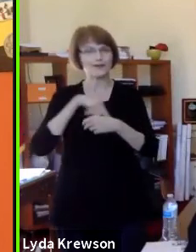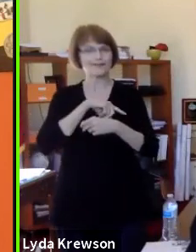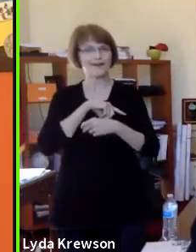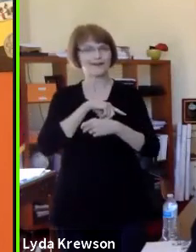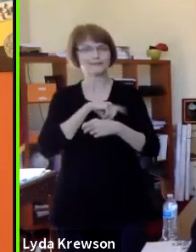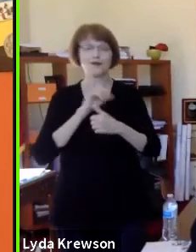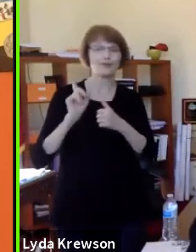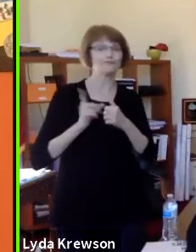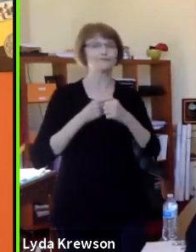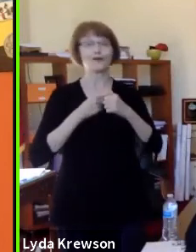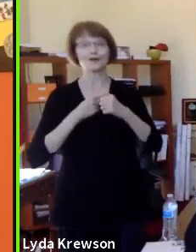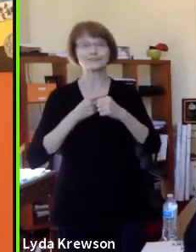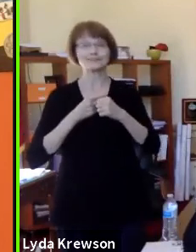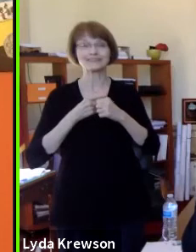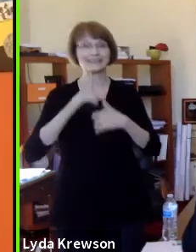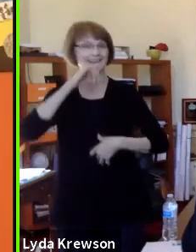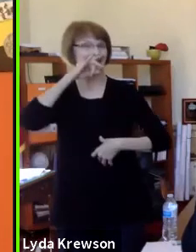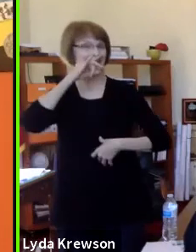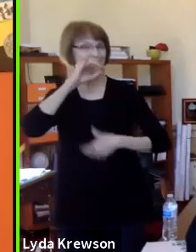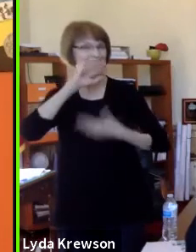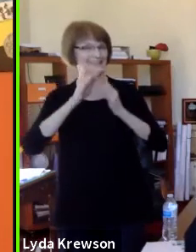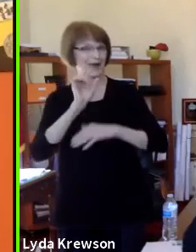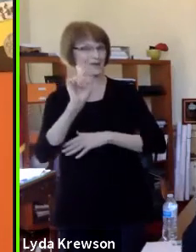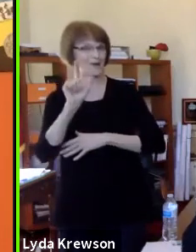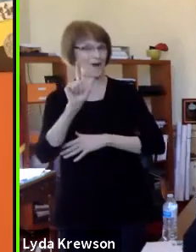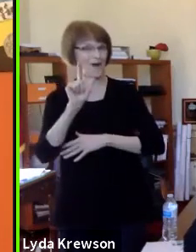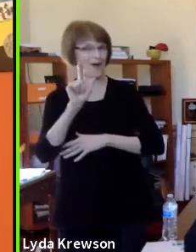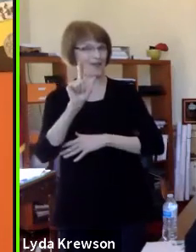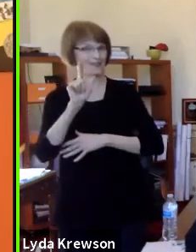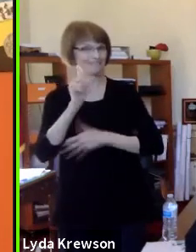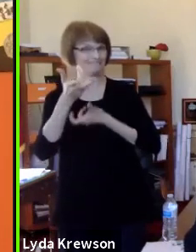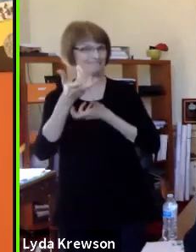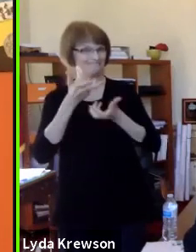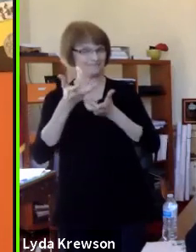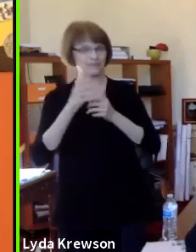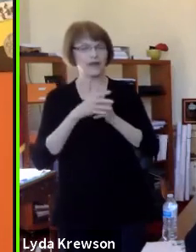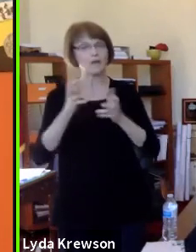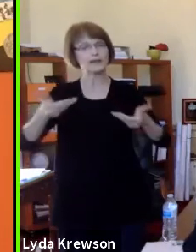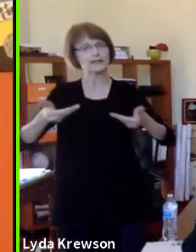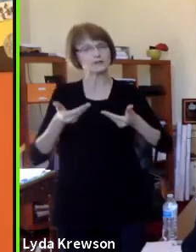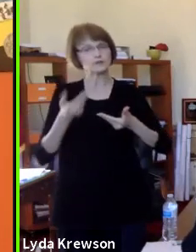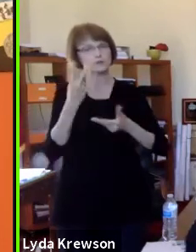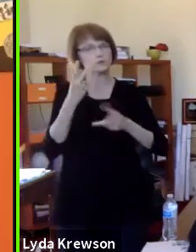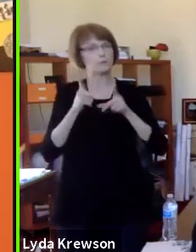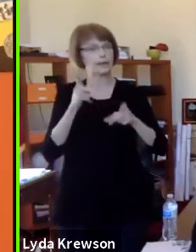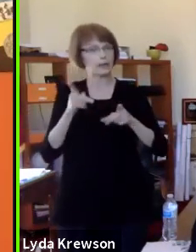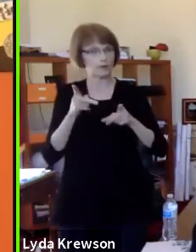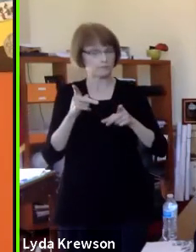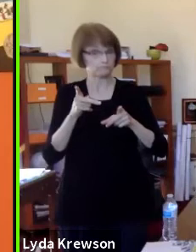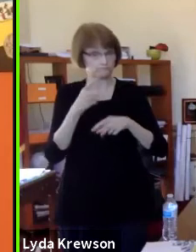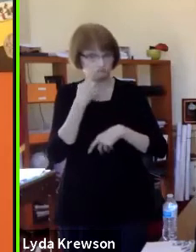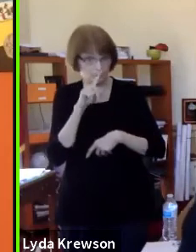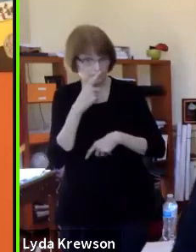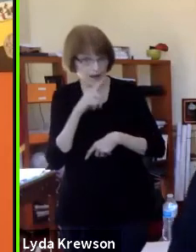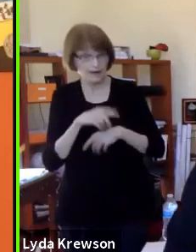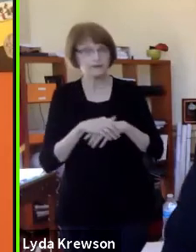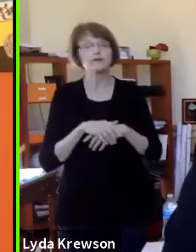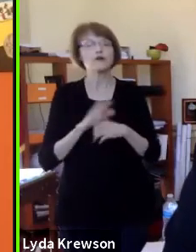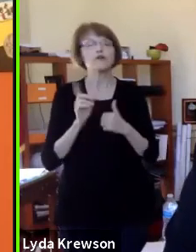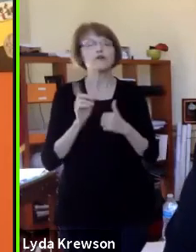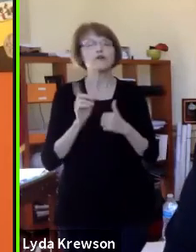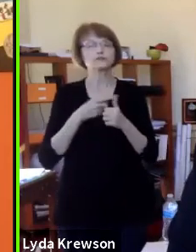the first Kids Town Hall. I want to introduce a couple of people to you, if that's okay.